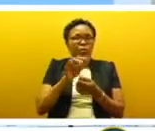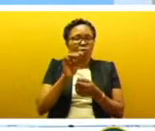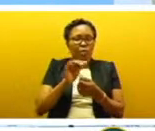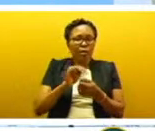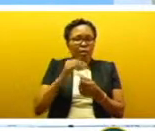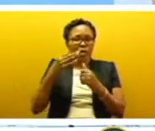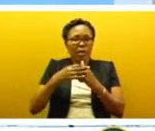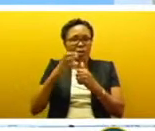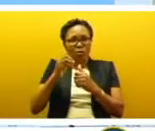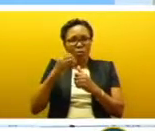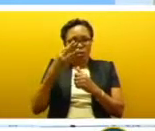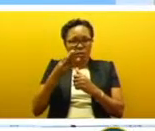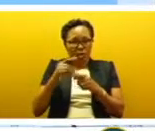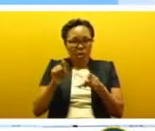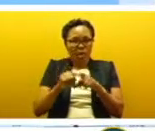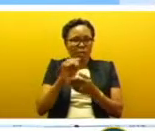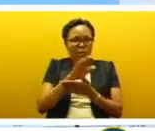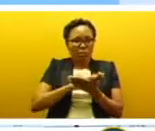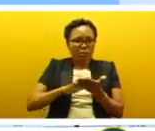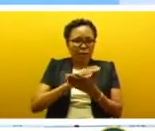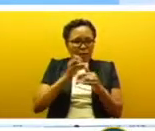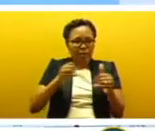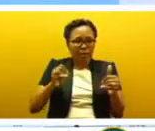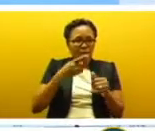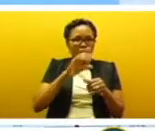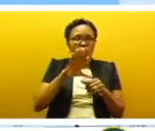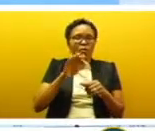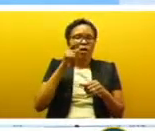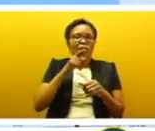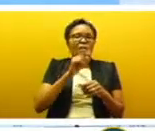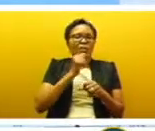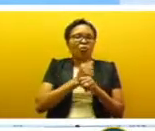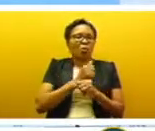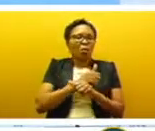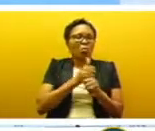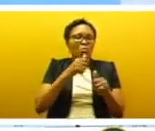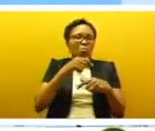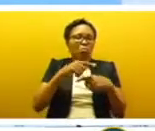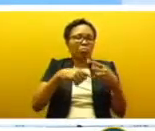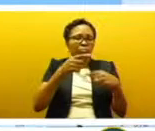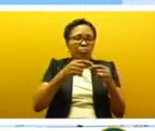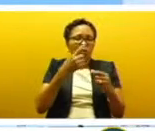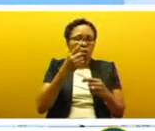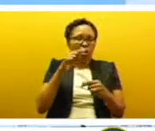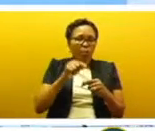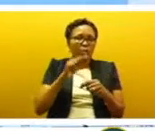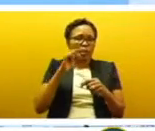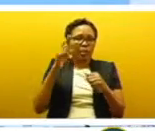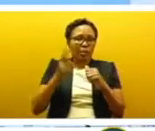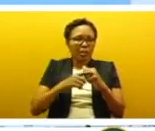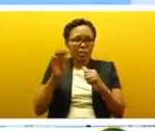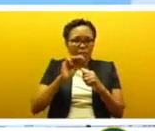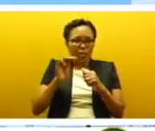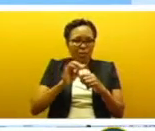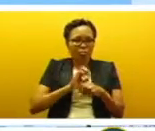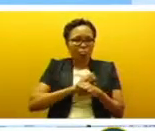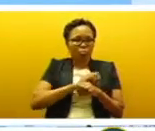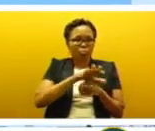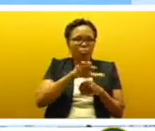12,065,803 as the baseline, you find these workings coming out, and you can see that 1.6 million votes are being submitted